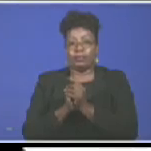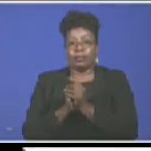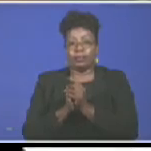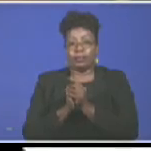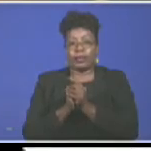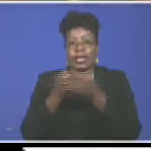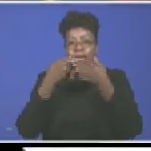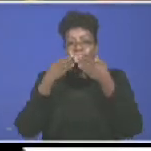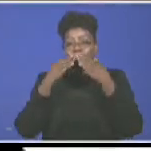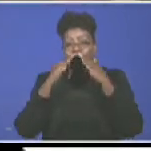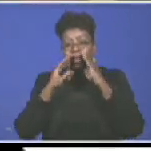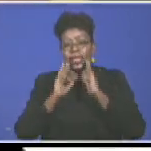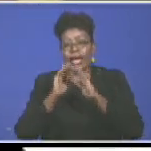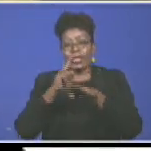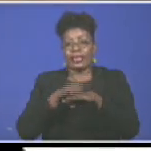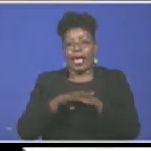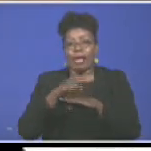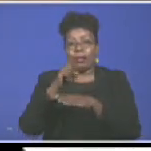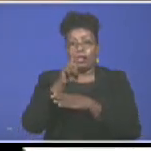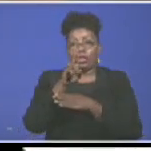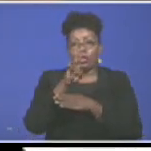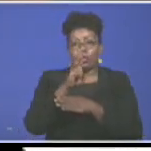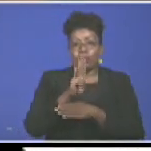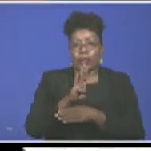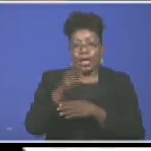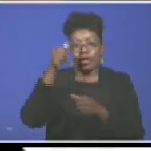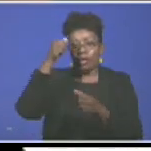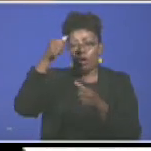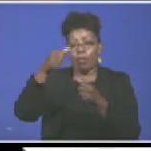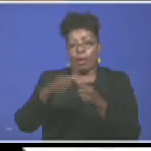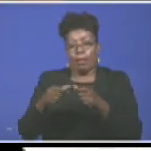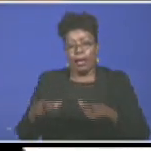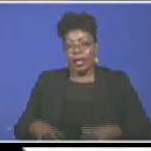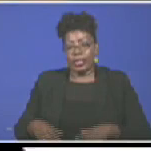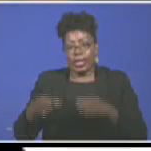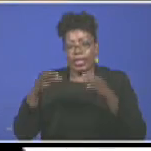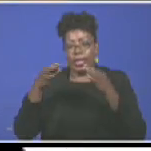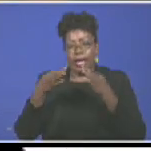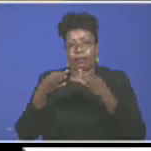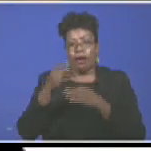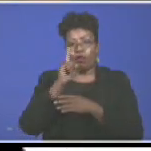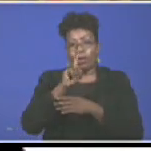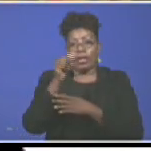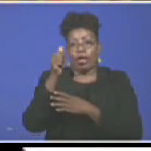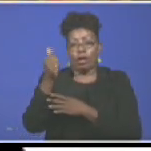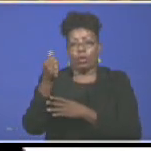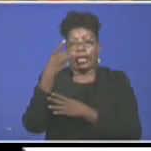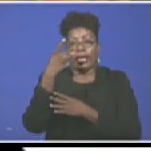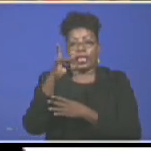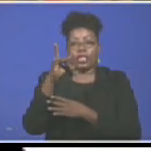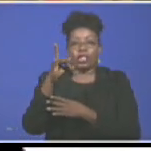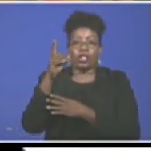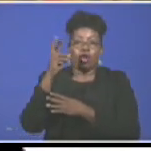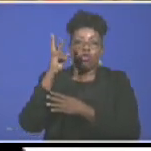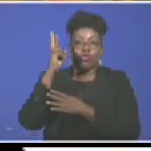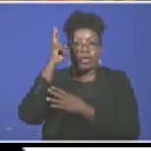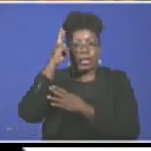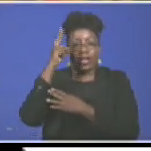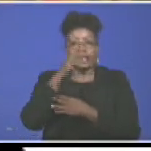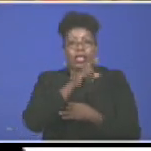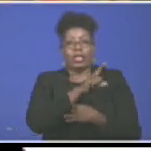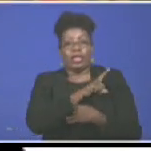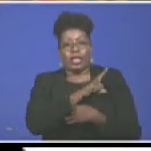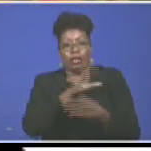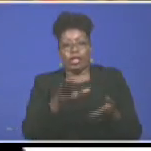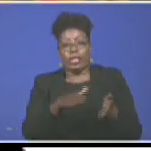It was a somber moment for students at the University of the Bahamas as they reflected on the life of one of their own. 18-year-old Ratanyon Leary died last